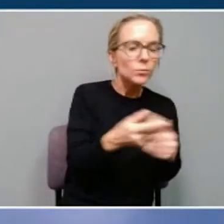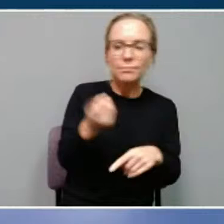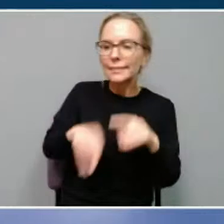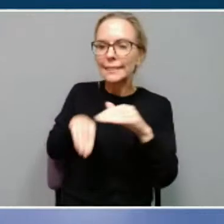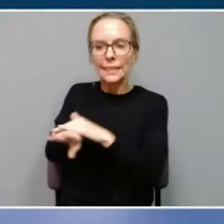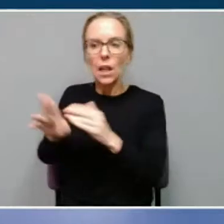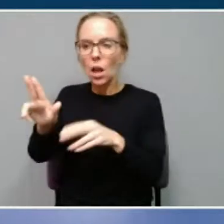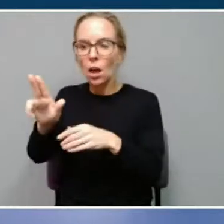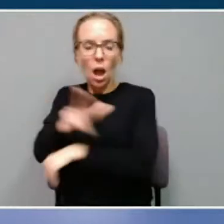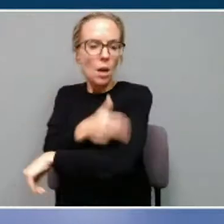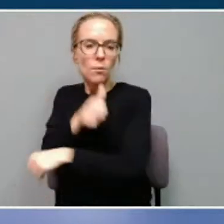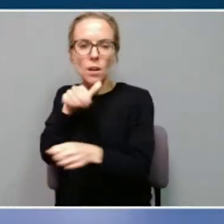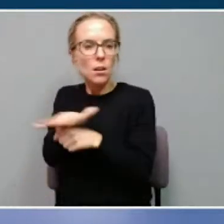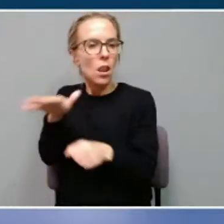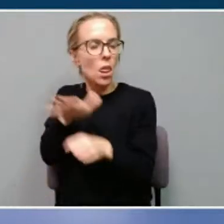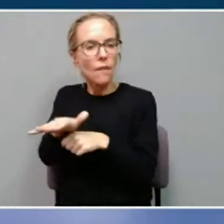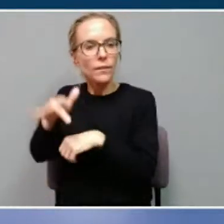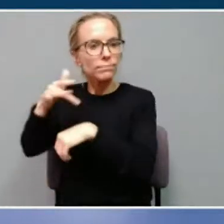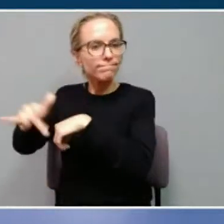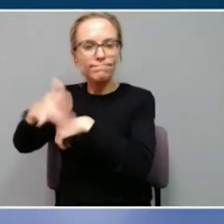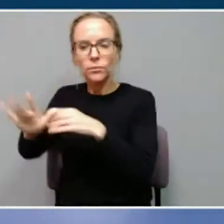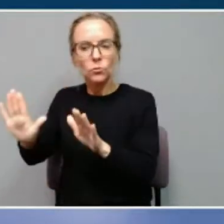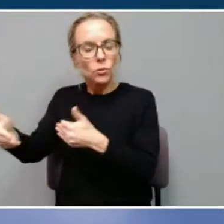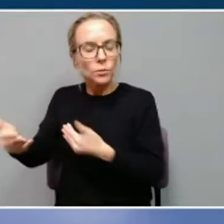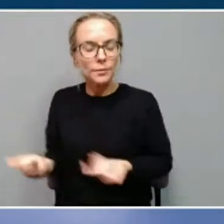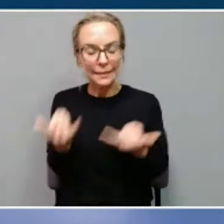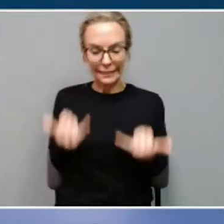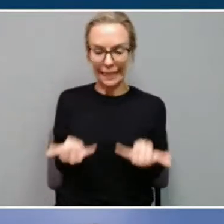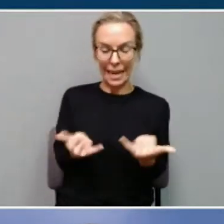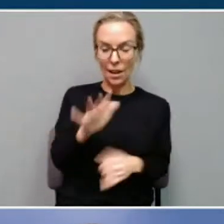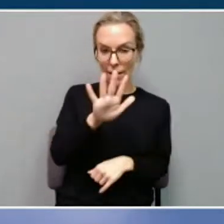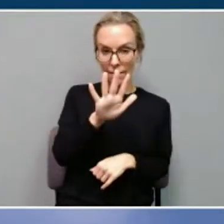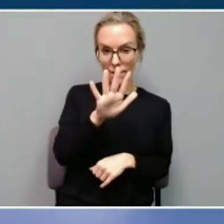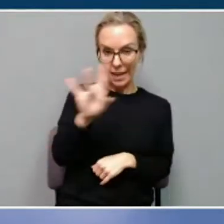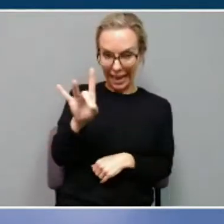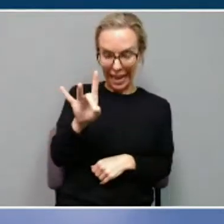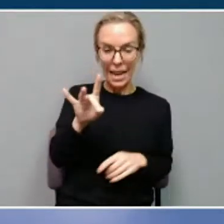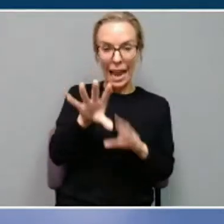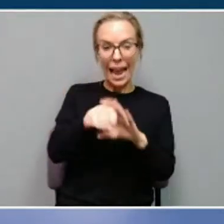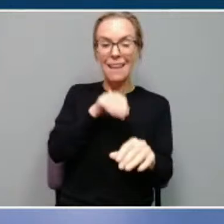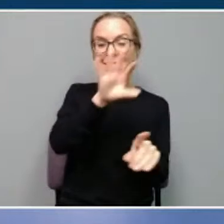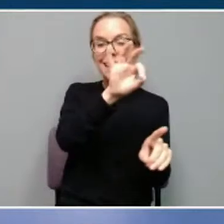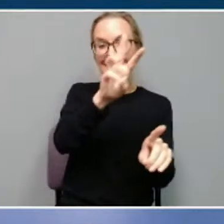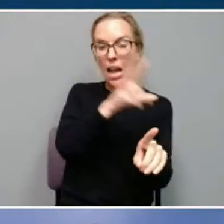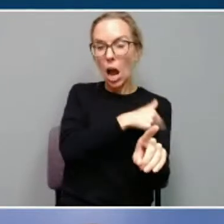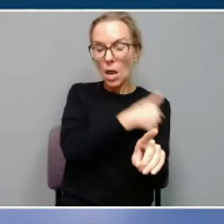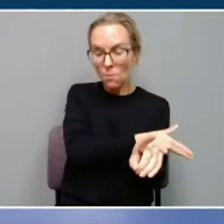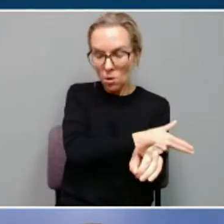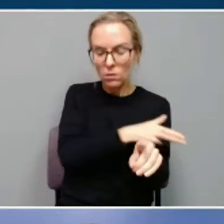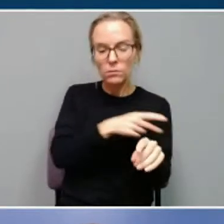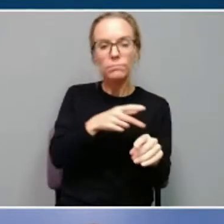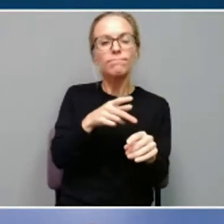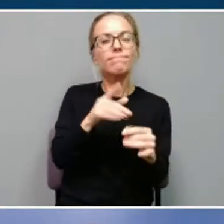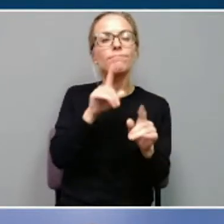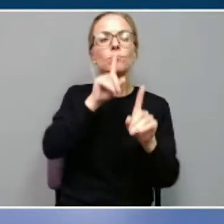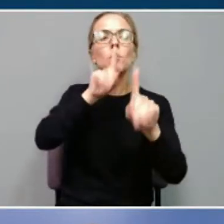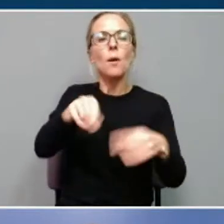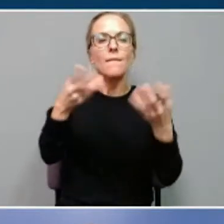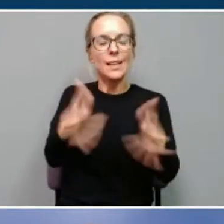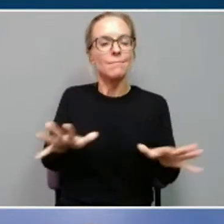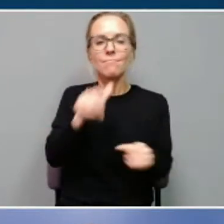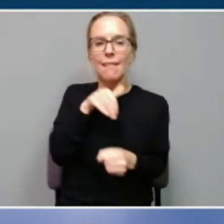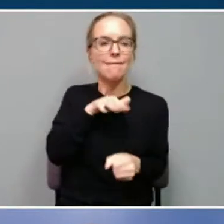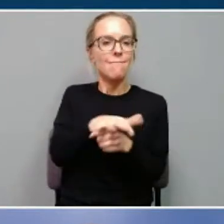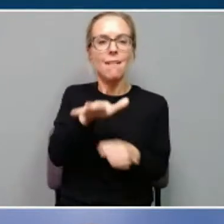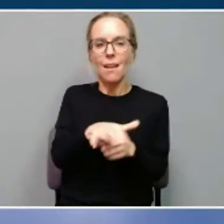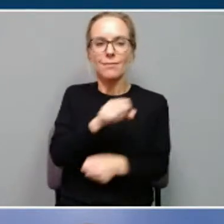of today, now 58 of our 96 hospitals are reporting critical staffing shortages.